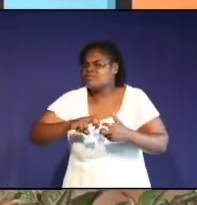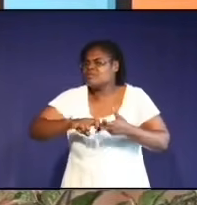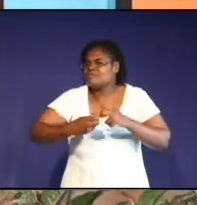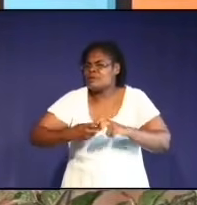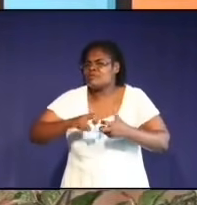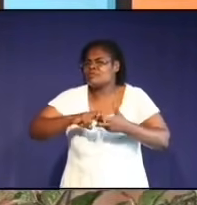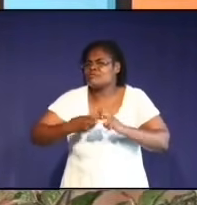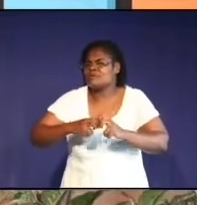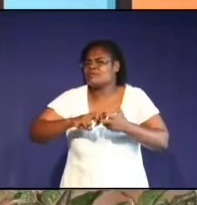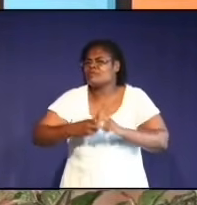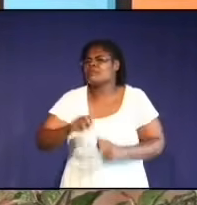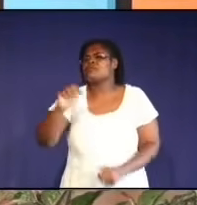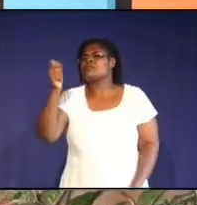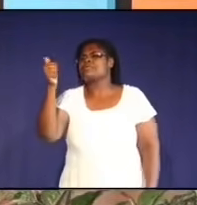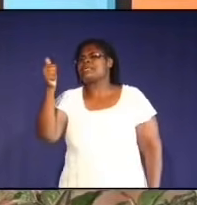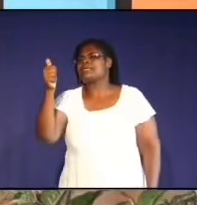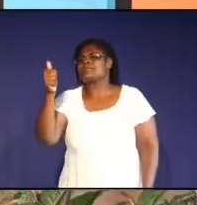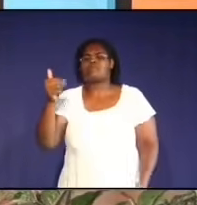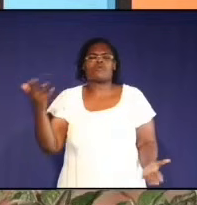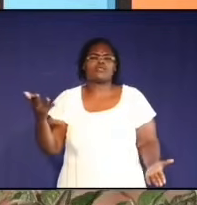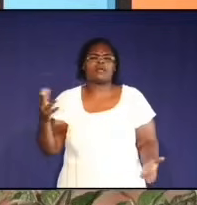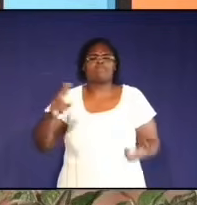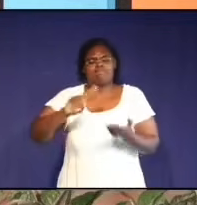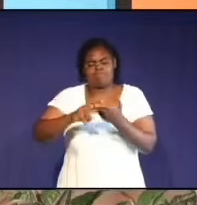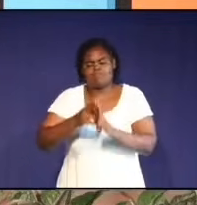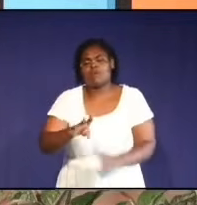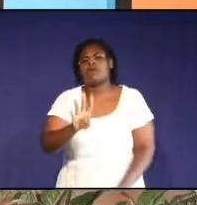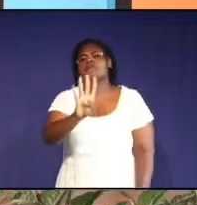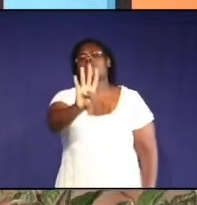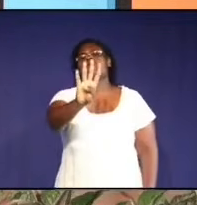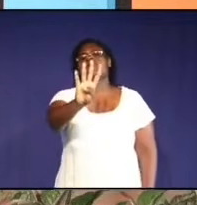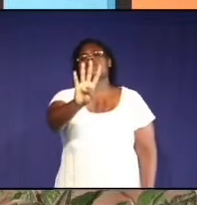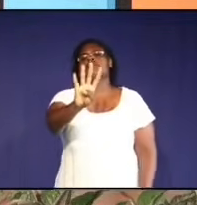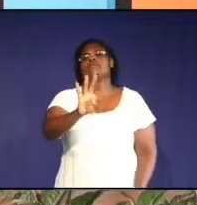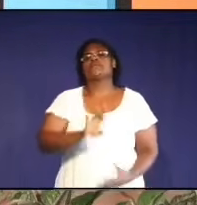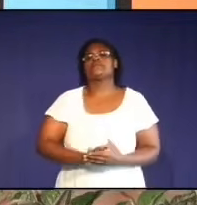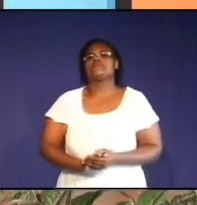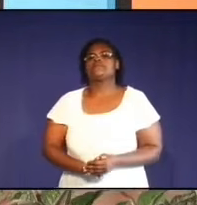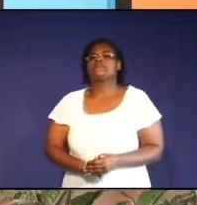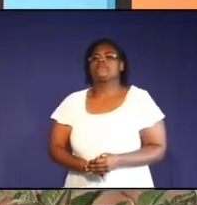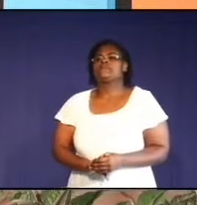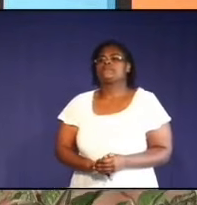the trouble with the ten is commandment number four.